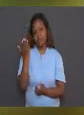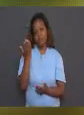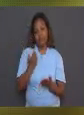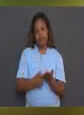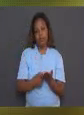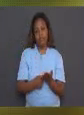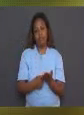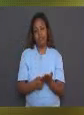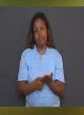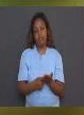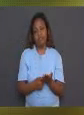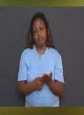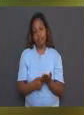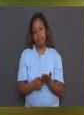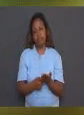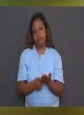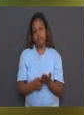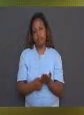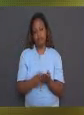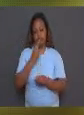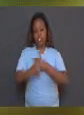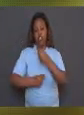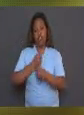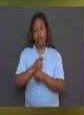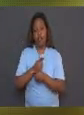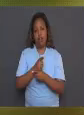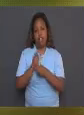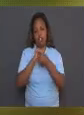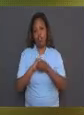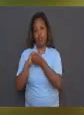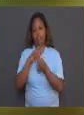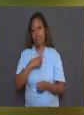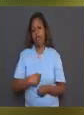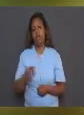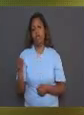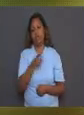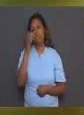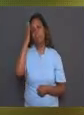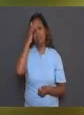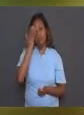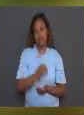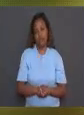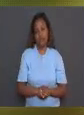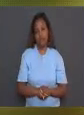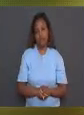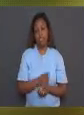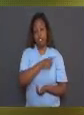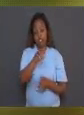are part of a global community. They